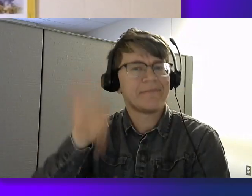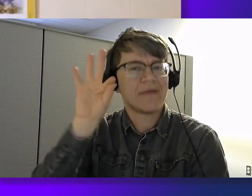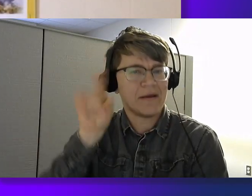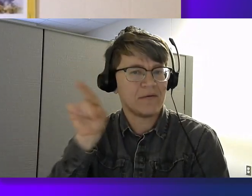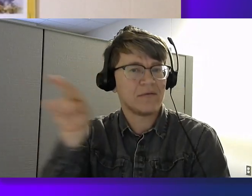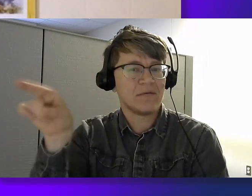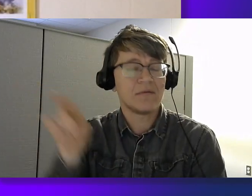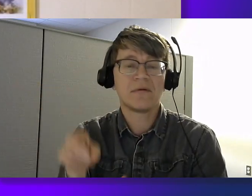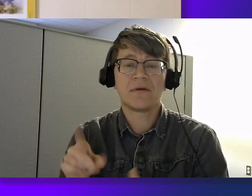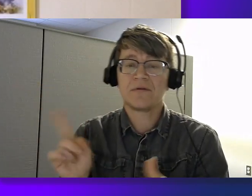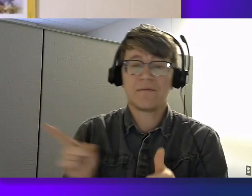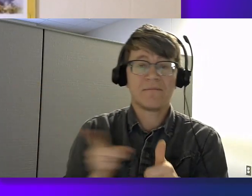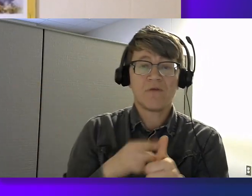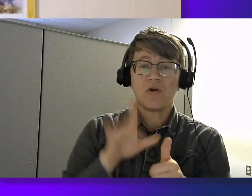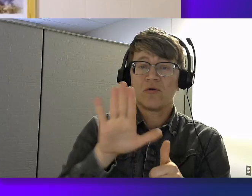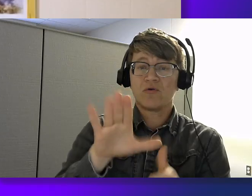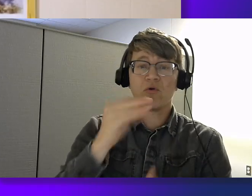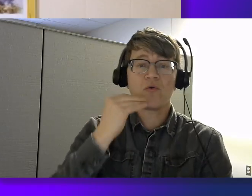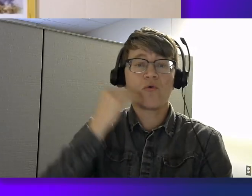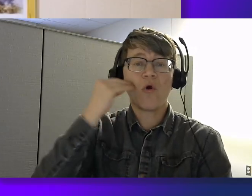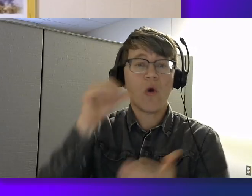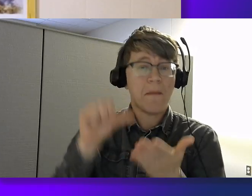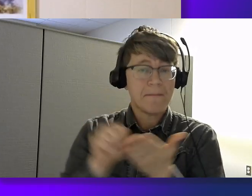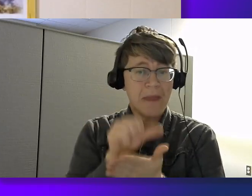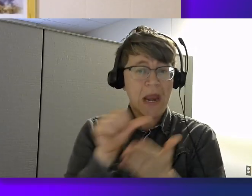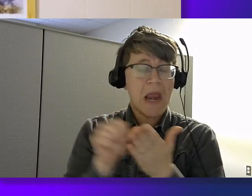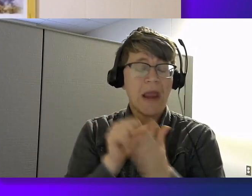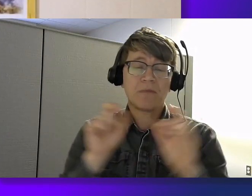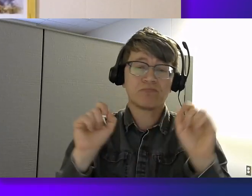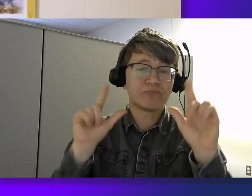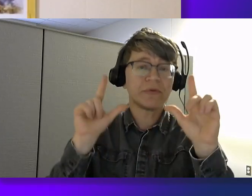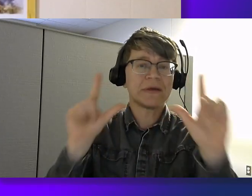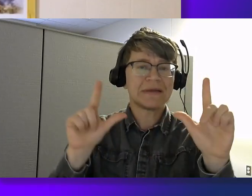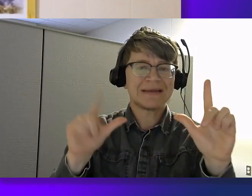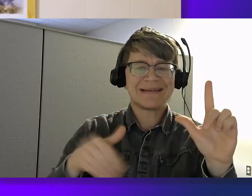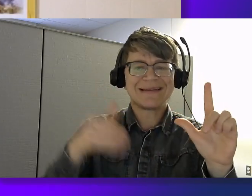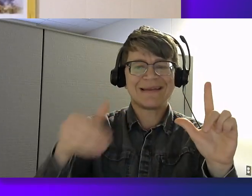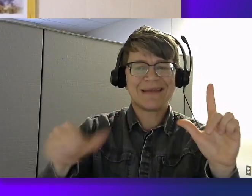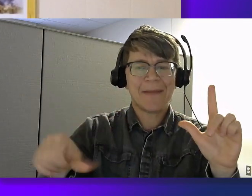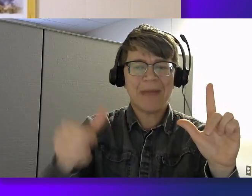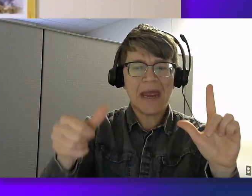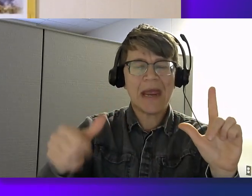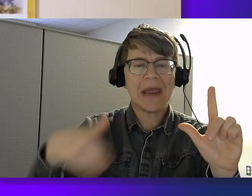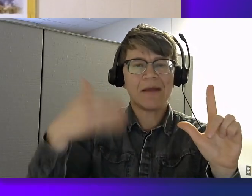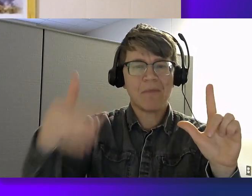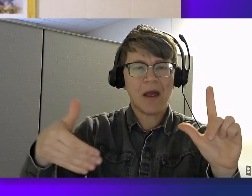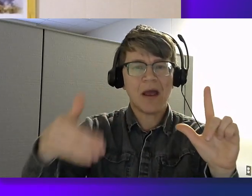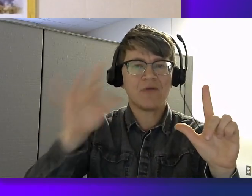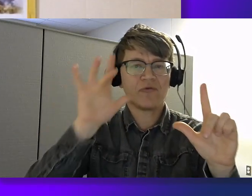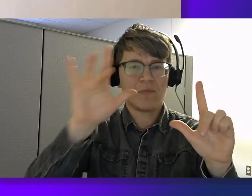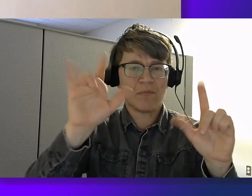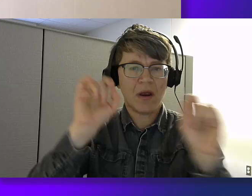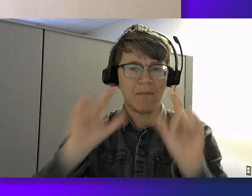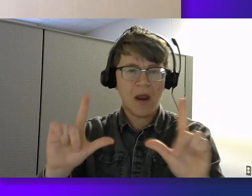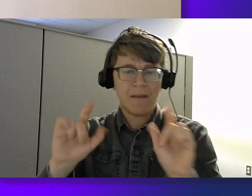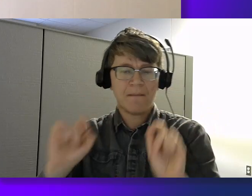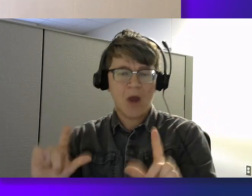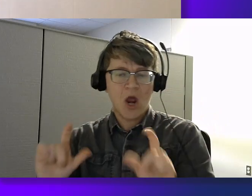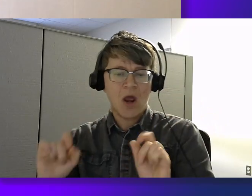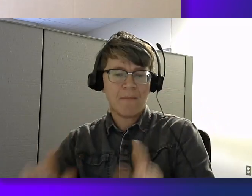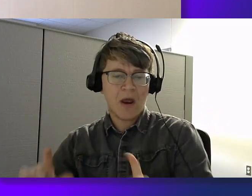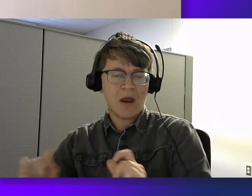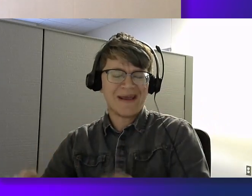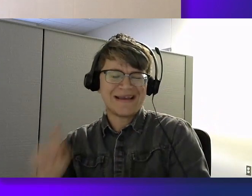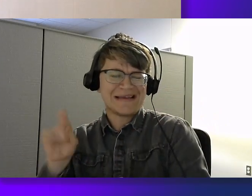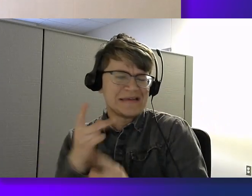homepage's navigation, you'll want to brainstorm and map out the pages that are 2 or 3 levels deeper into your website. This might be your